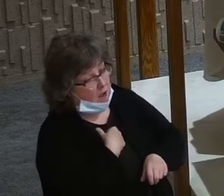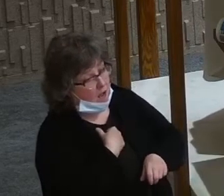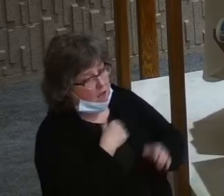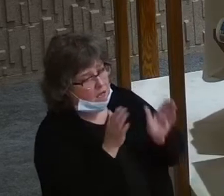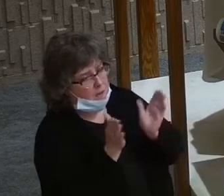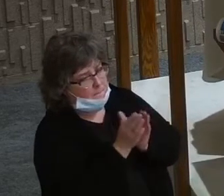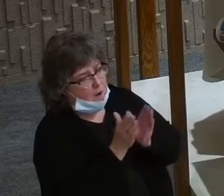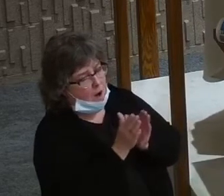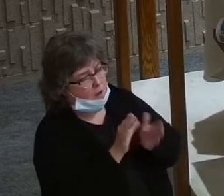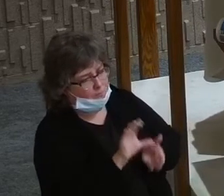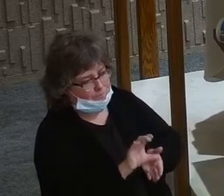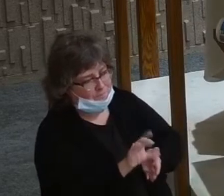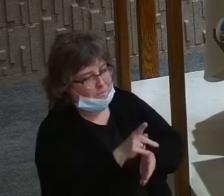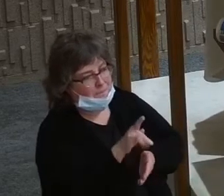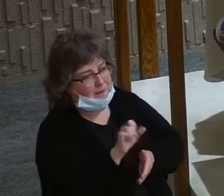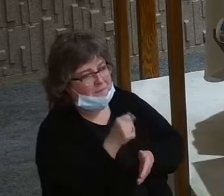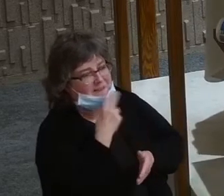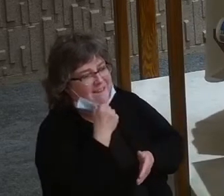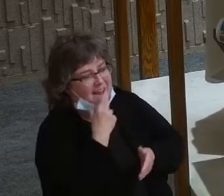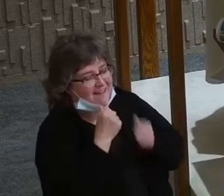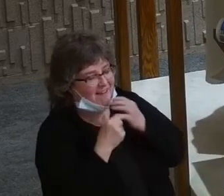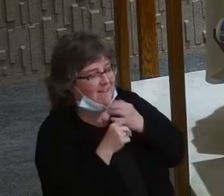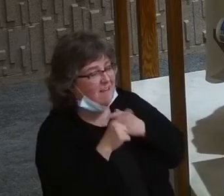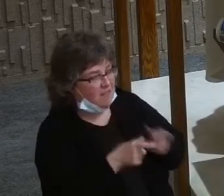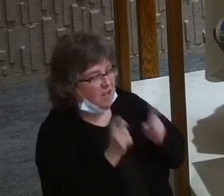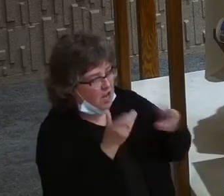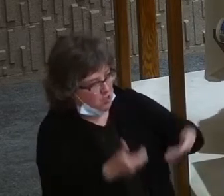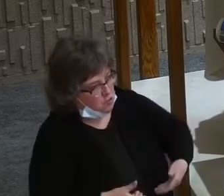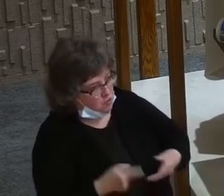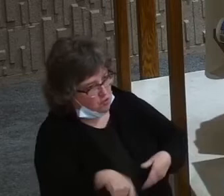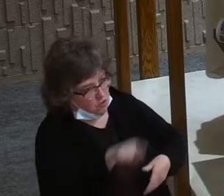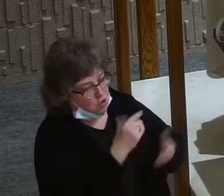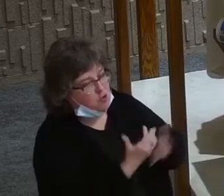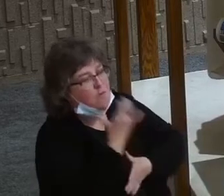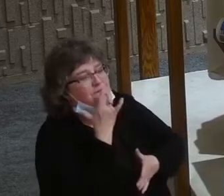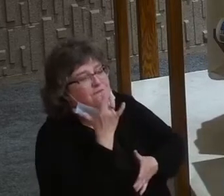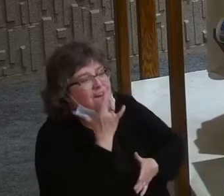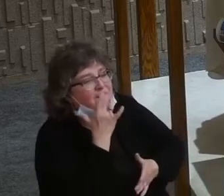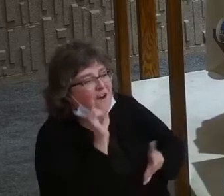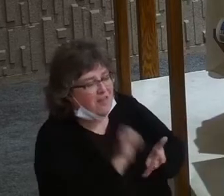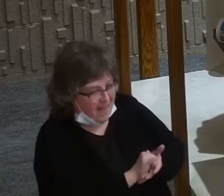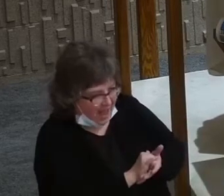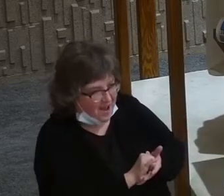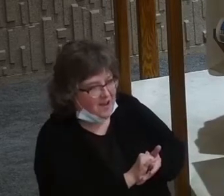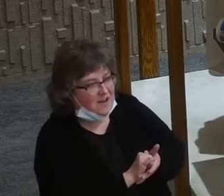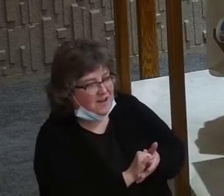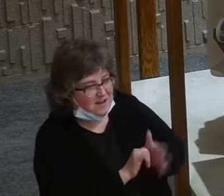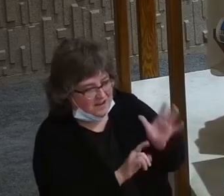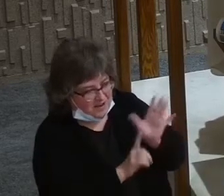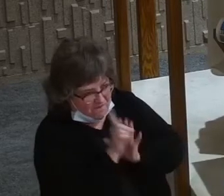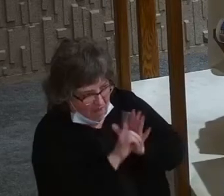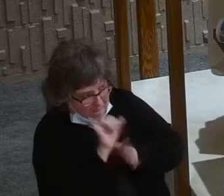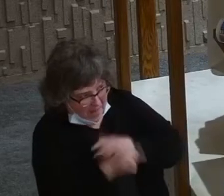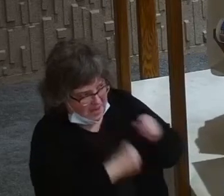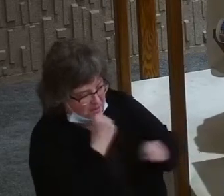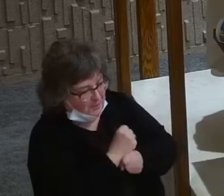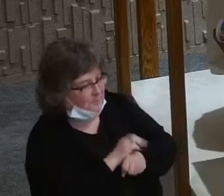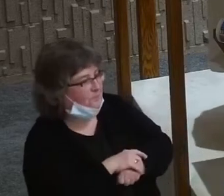a smaller stack of Peeps and introduced to you all the new flavors that were brought about that